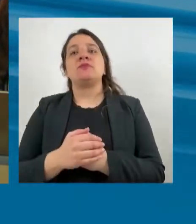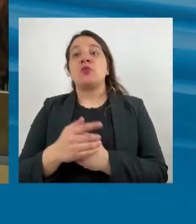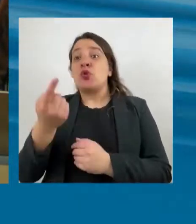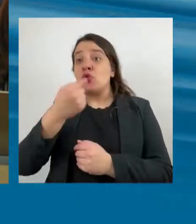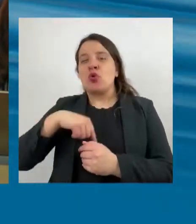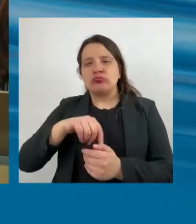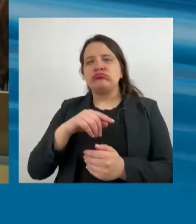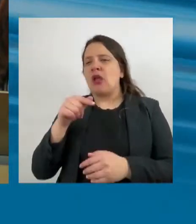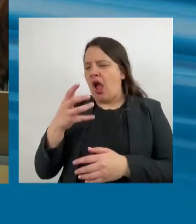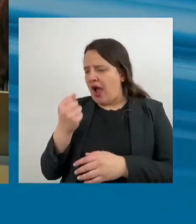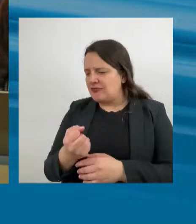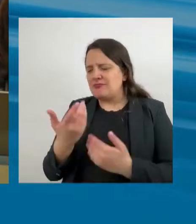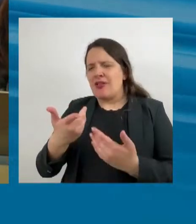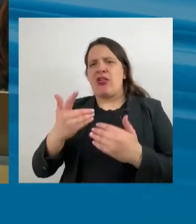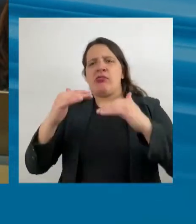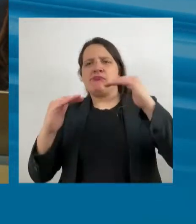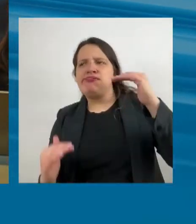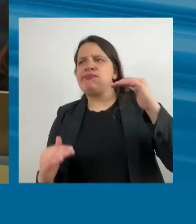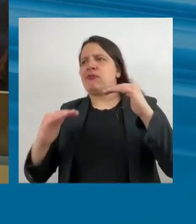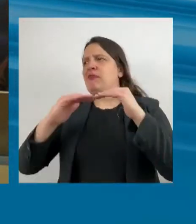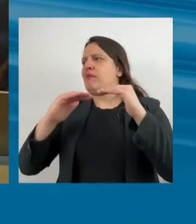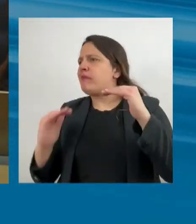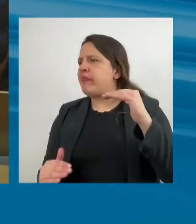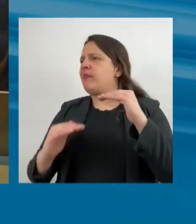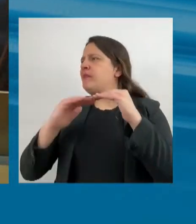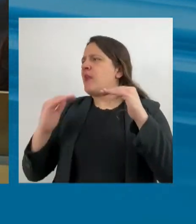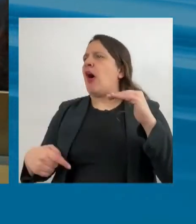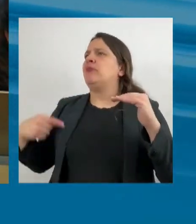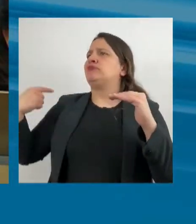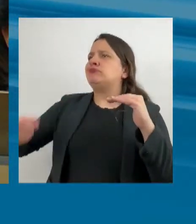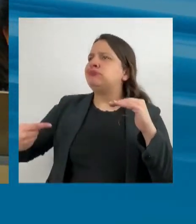to overcome this persistent inequality in our